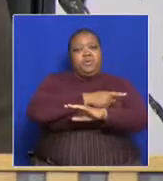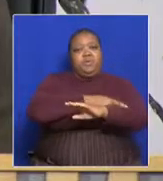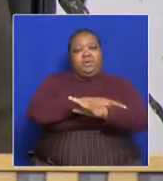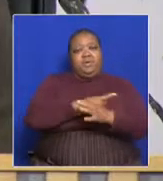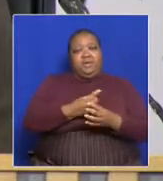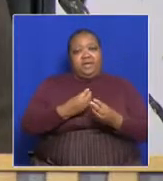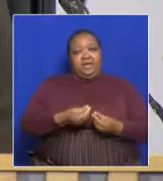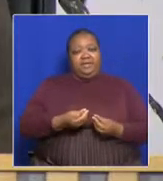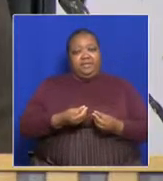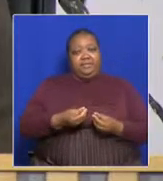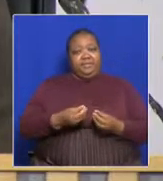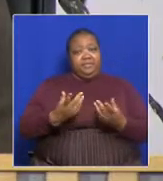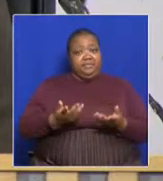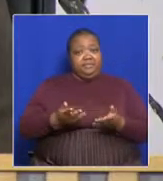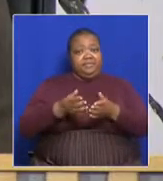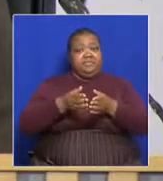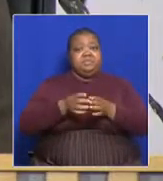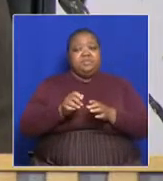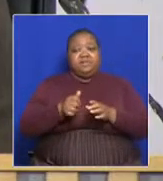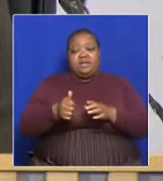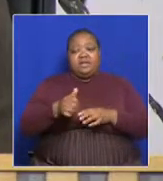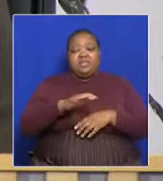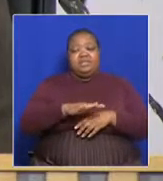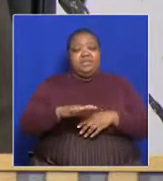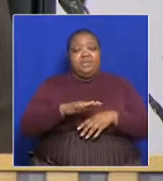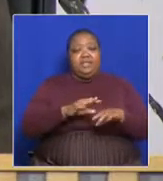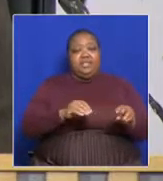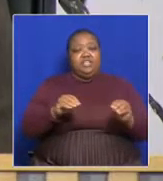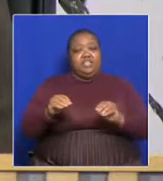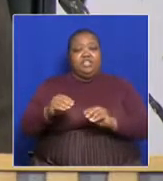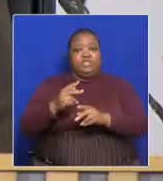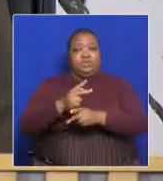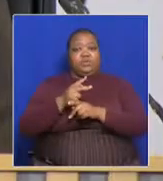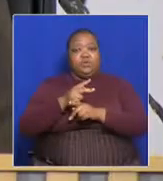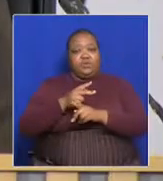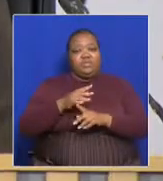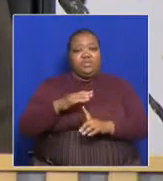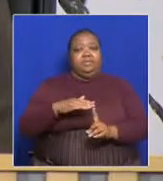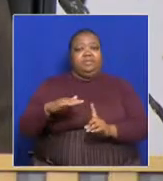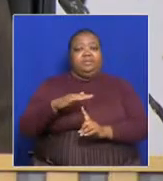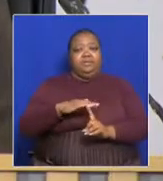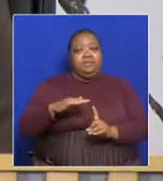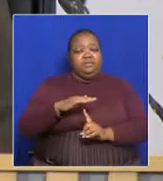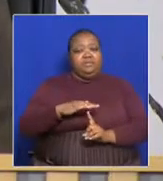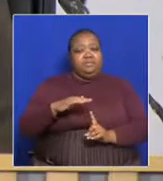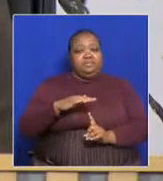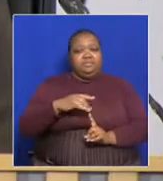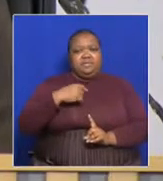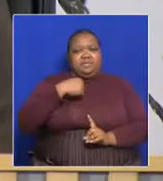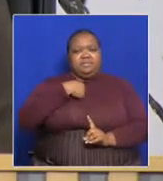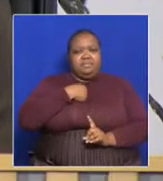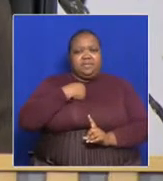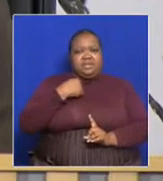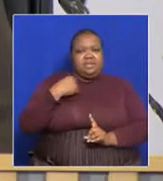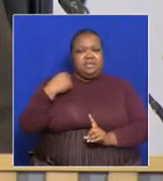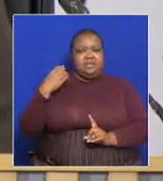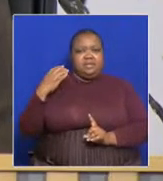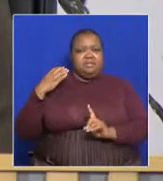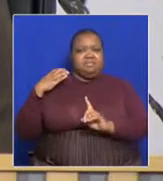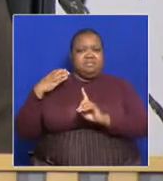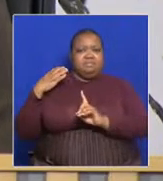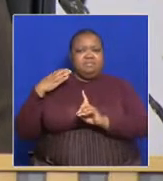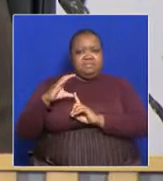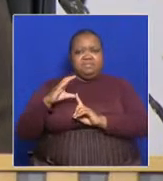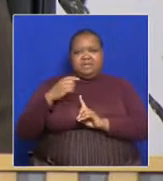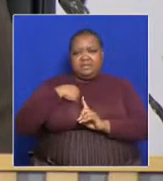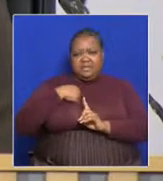acquiring alternate storage places. So I didn't at all feel that it was incumbent upon me to do so. I felt that it was